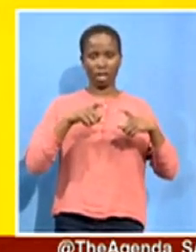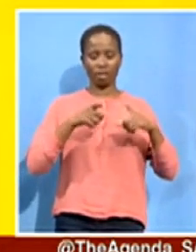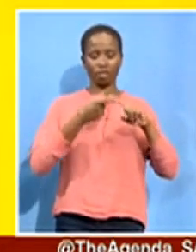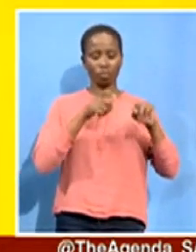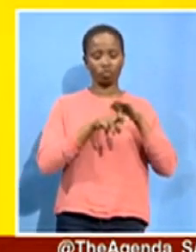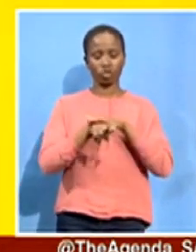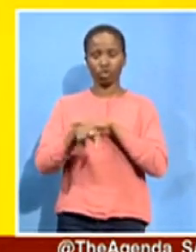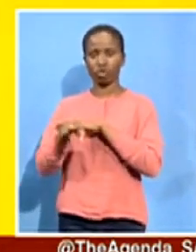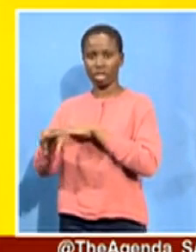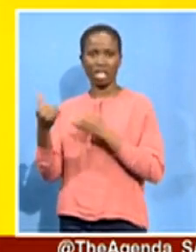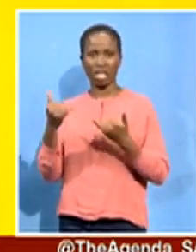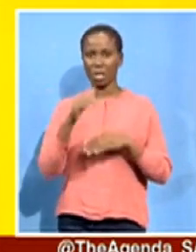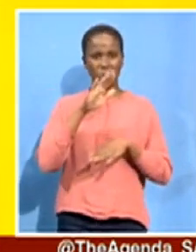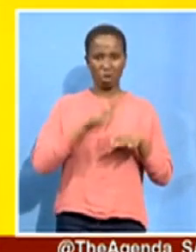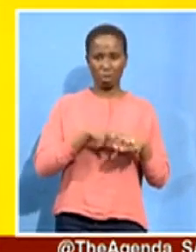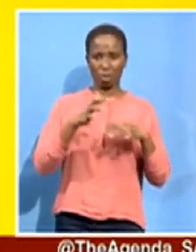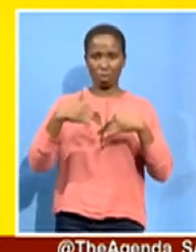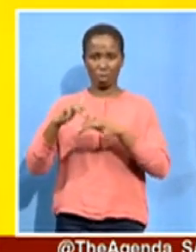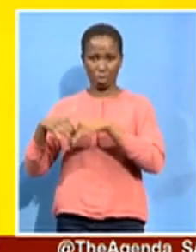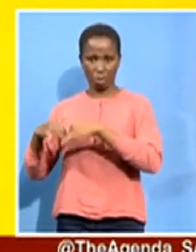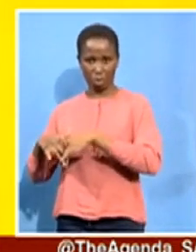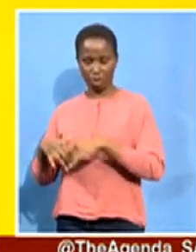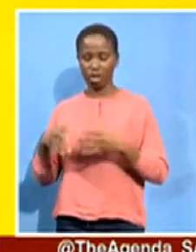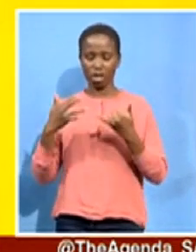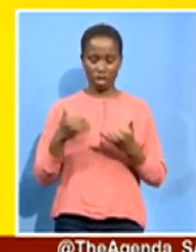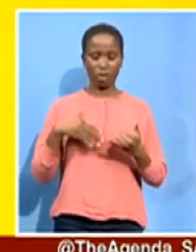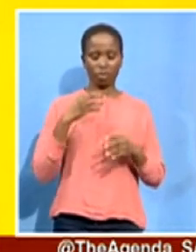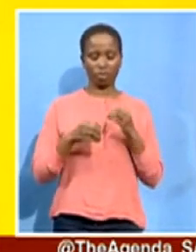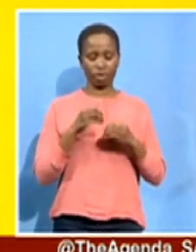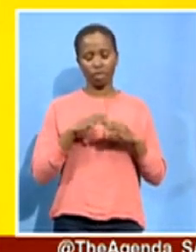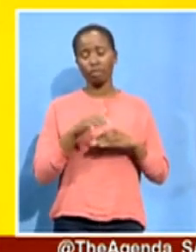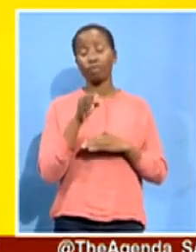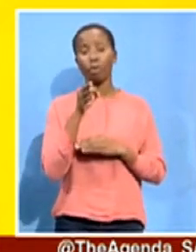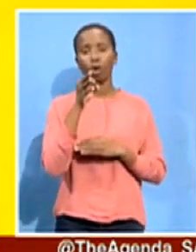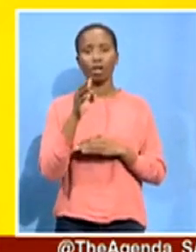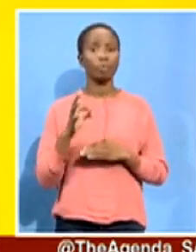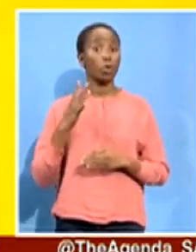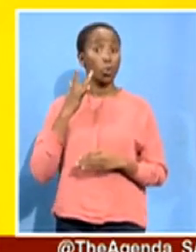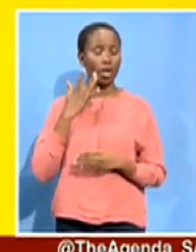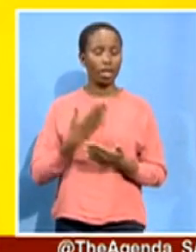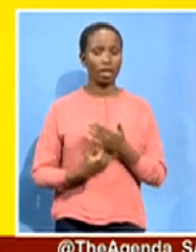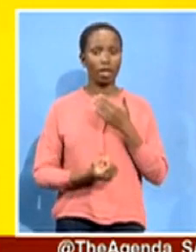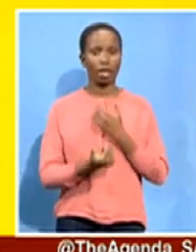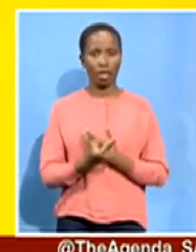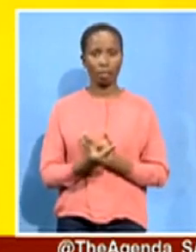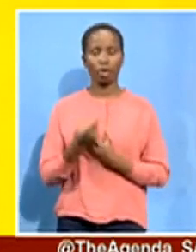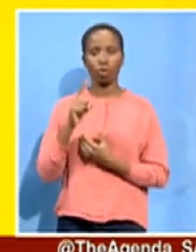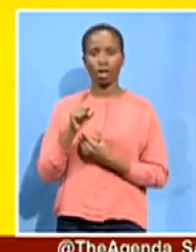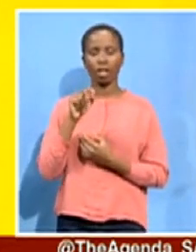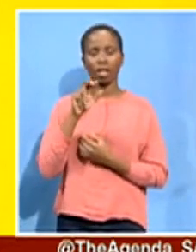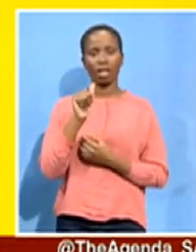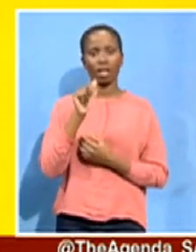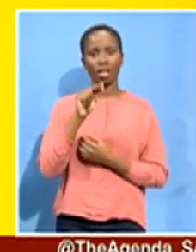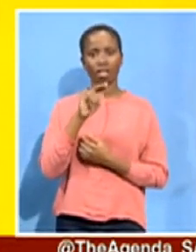chart a way forward as to when they think they could actually hold, the ANC Youth League Congress. As we know that it was